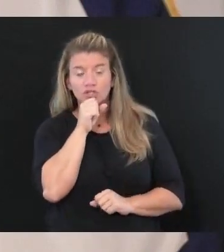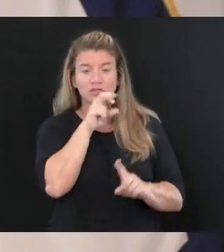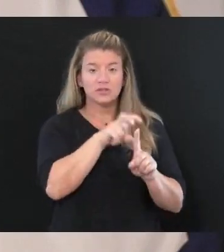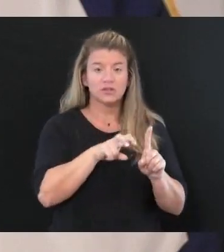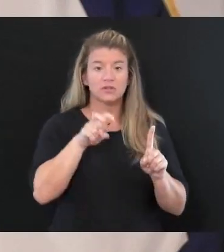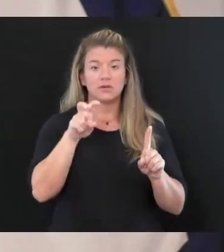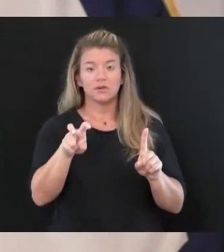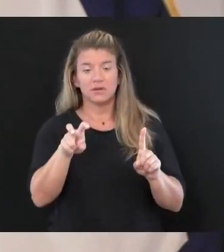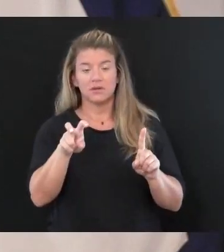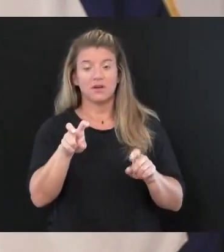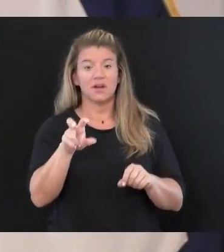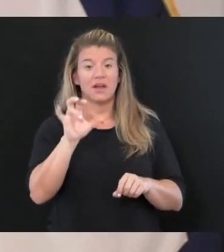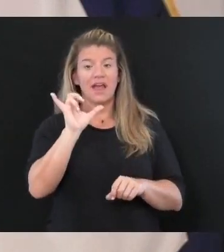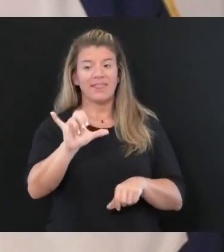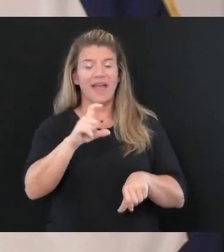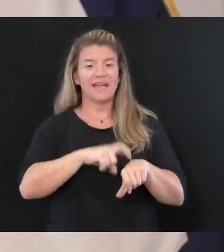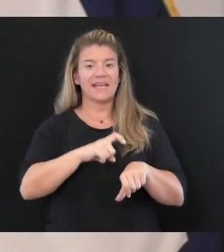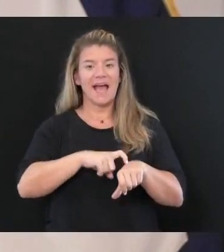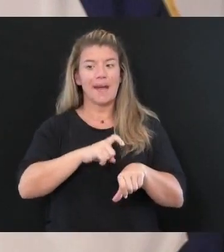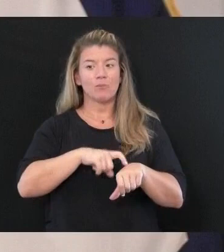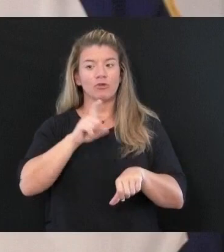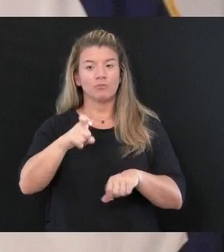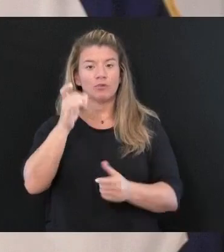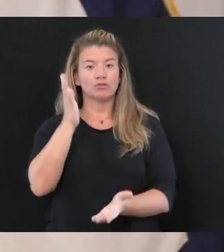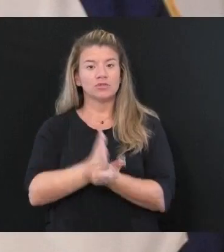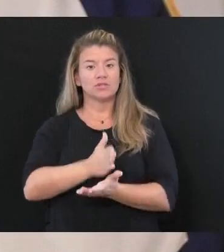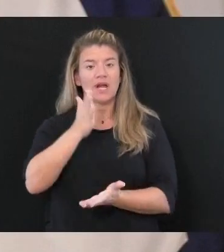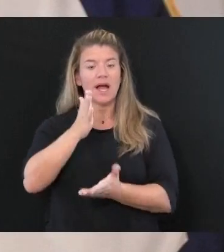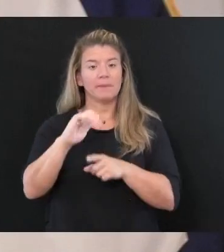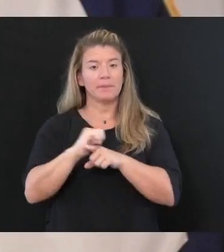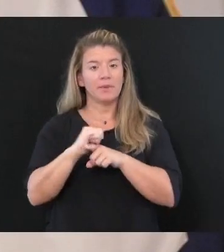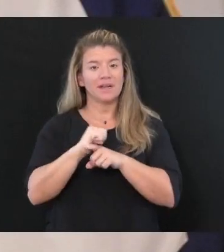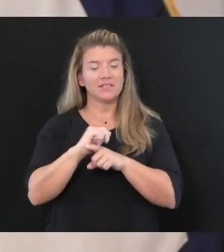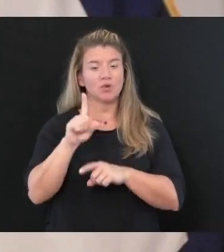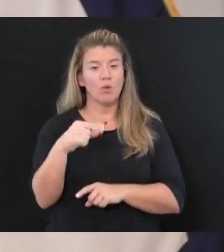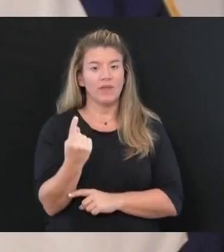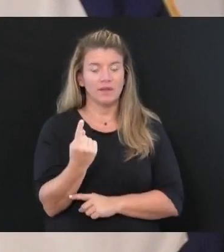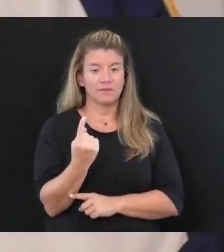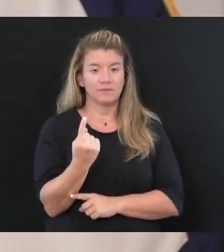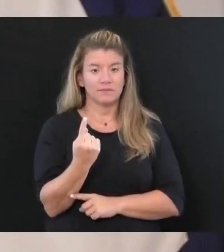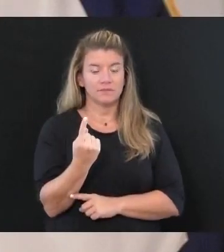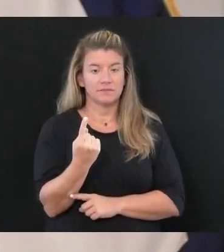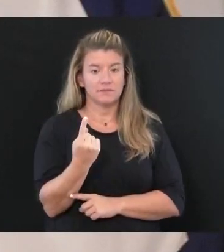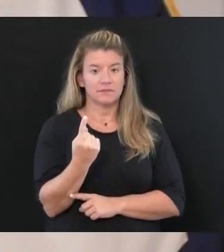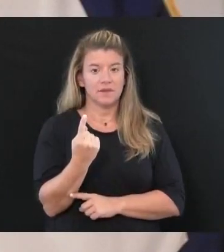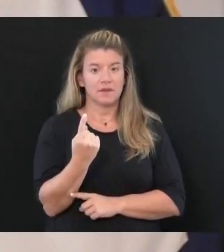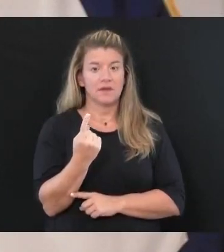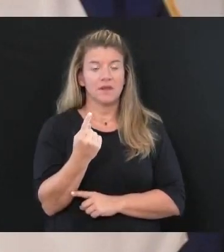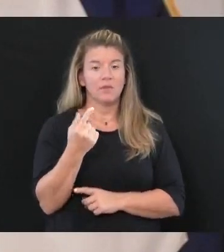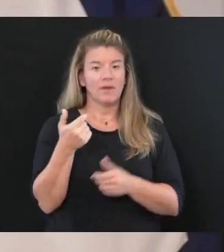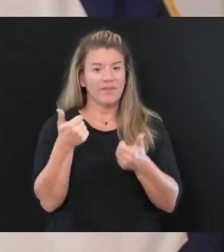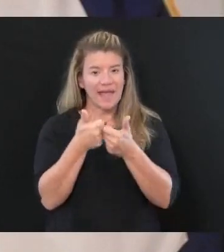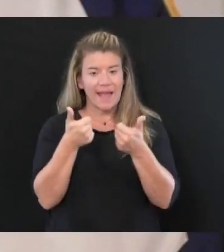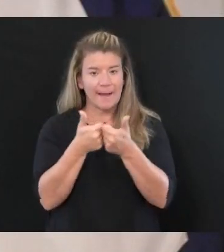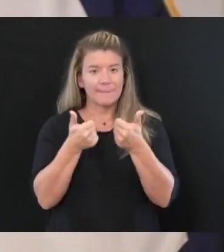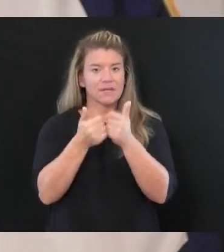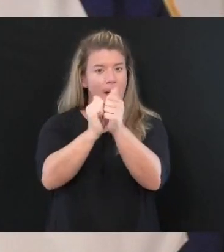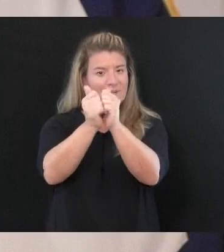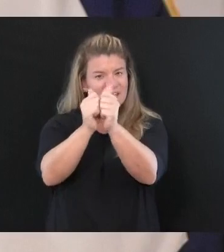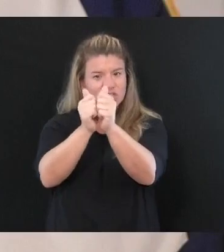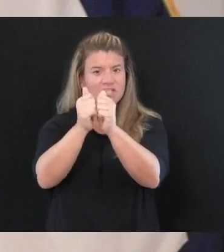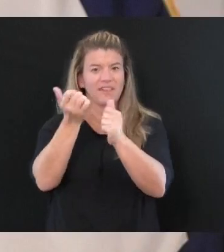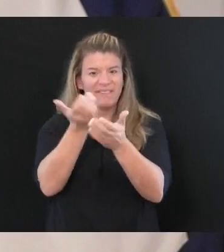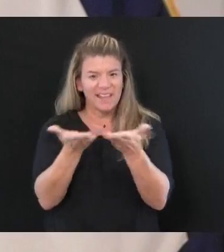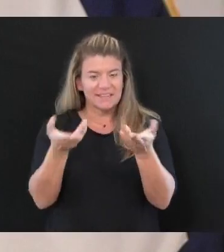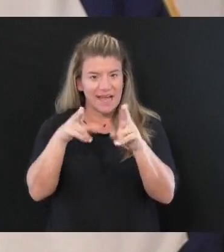point in time, we're supposed to stop and go to practice only with our game situation in regard to